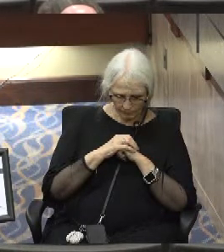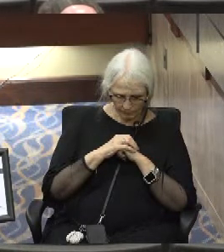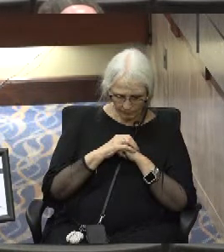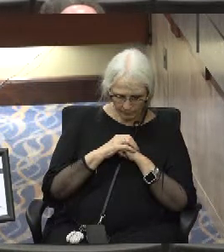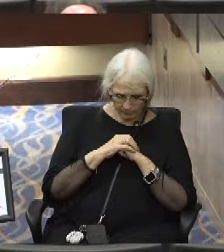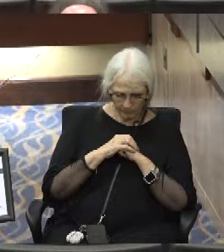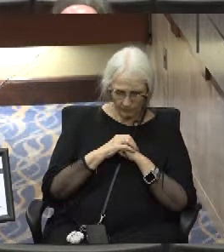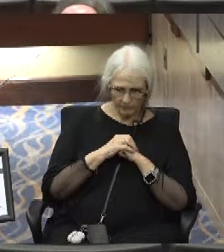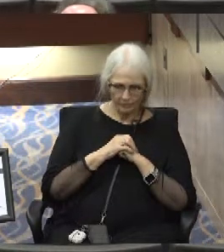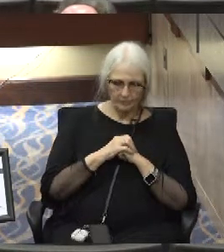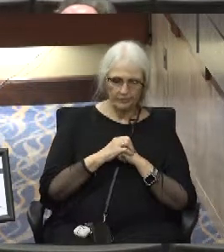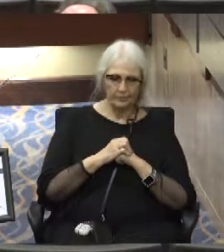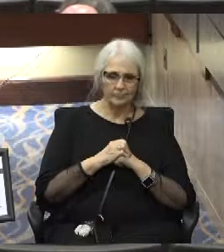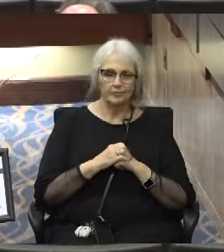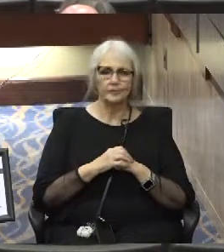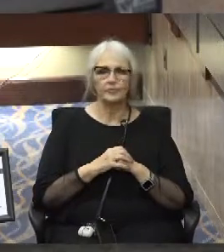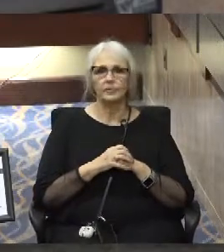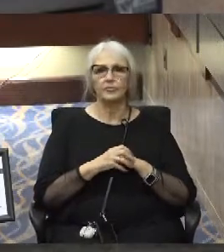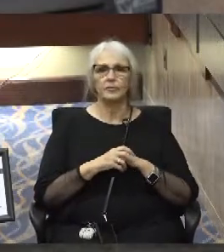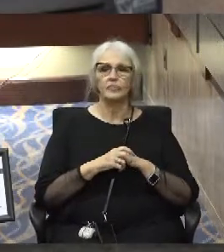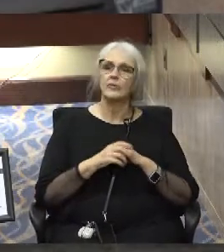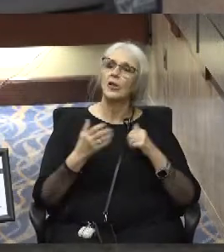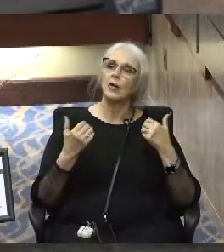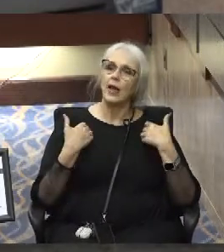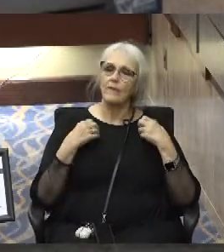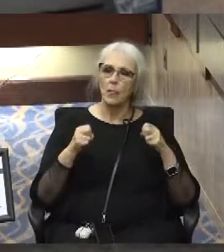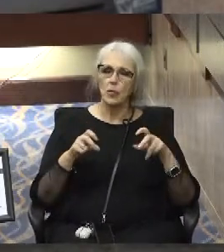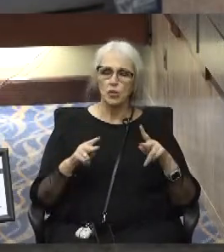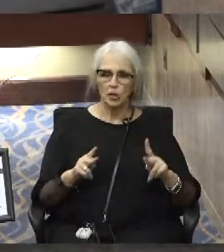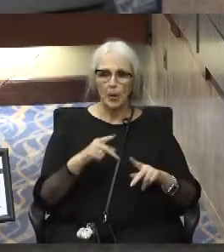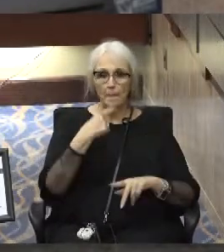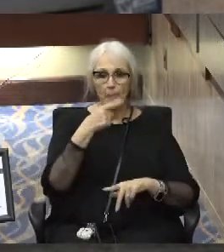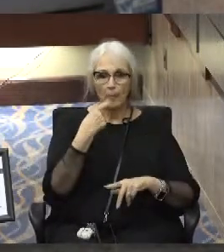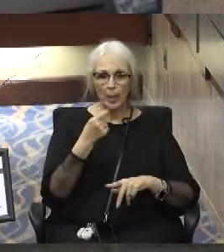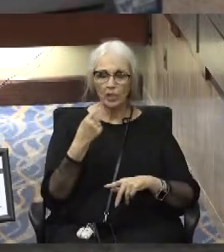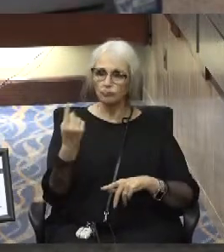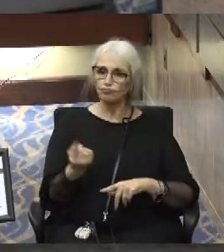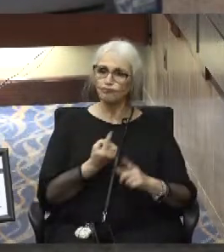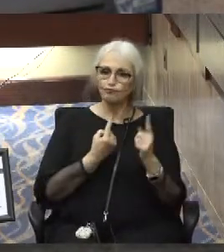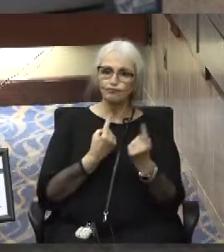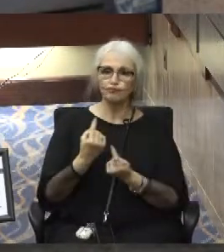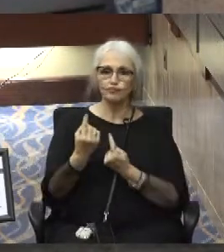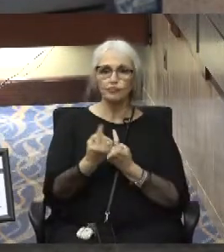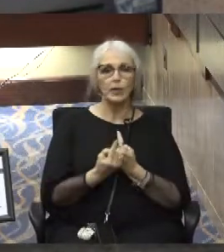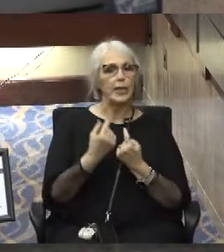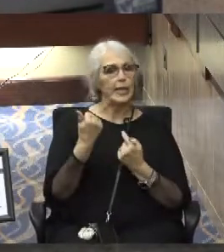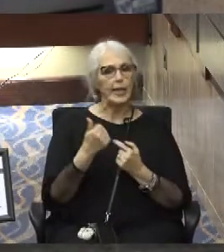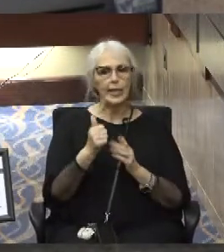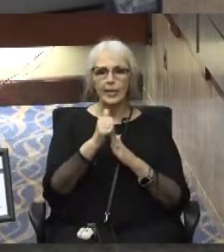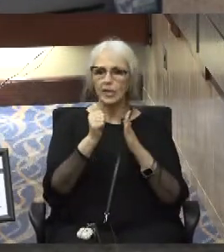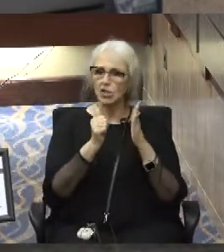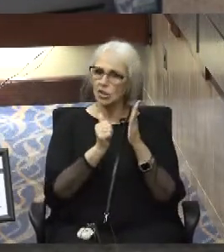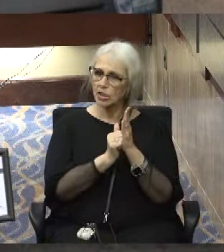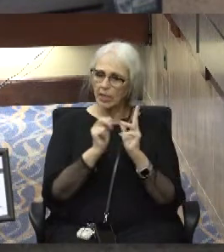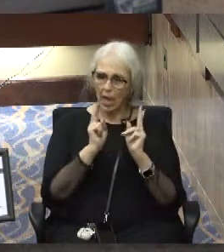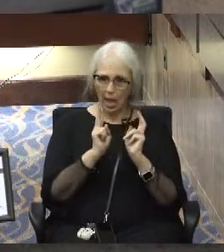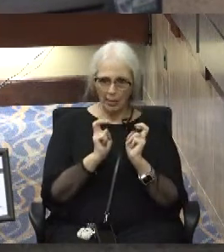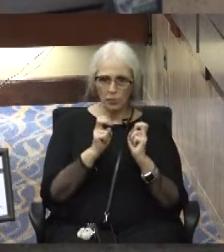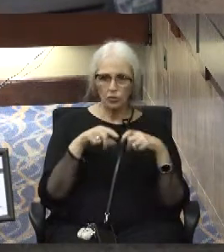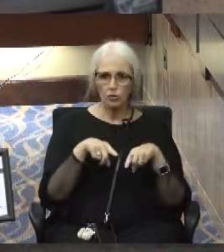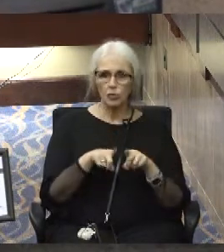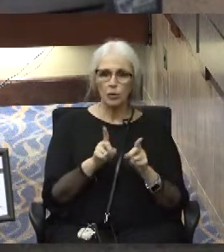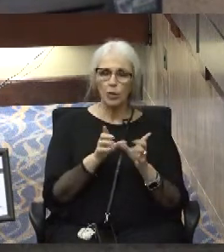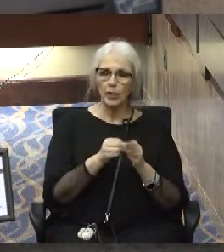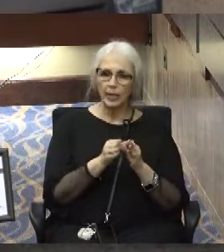Thank you. We provide an opportunity for the public to address the City Council on any agenda item or during the hearing and visitors portion of the